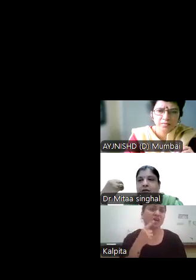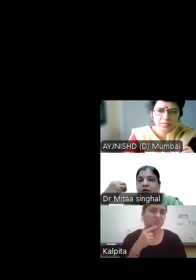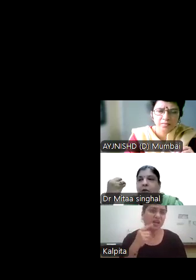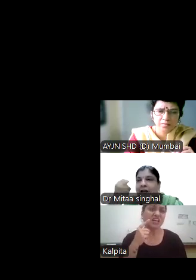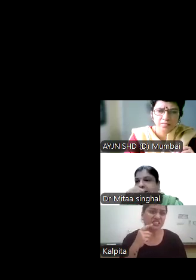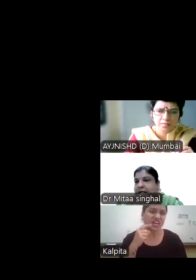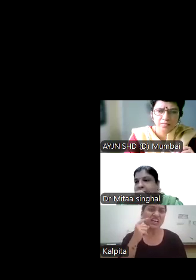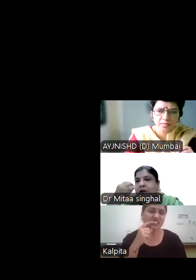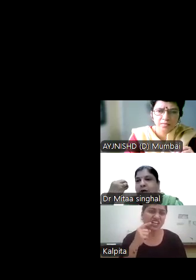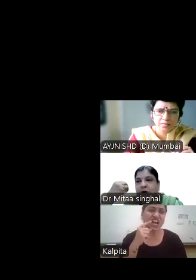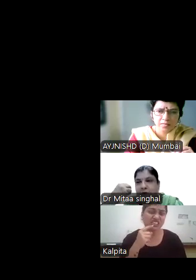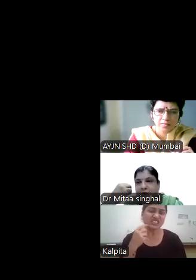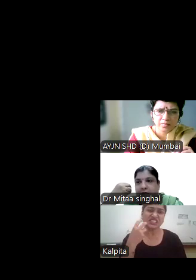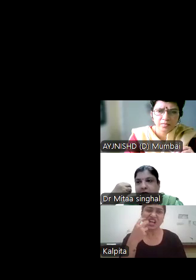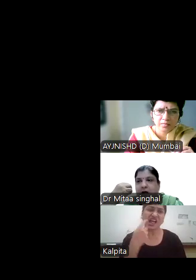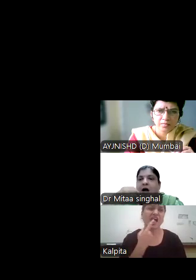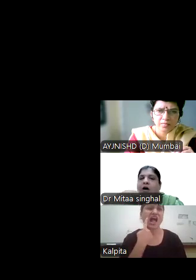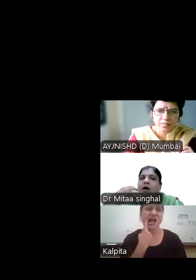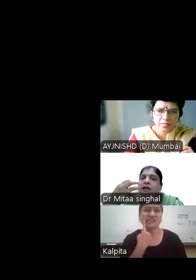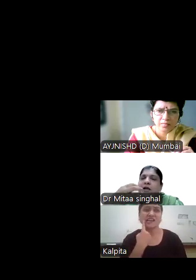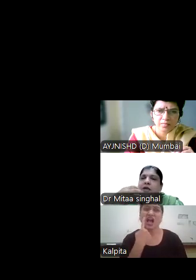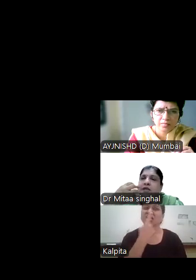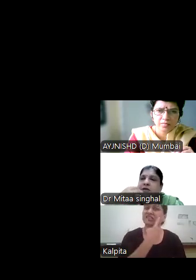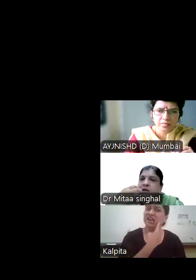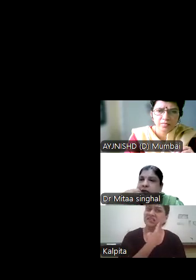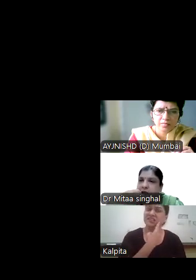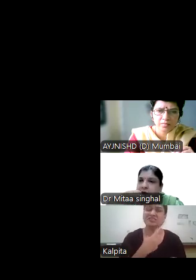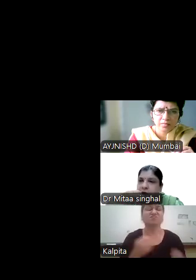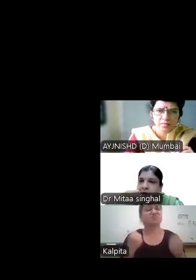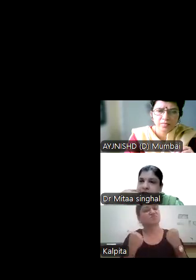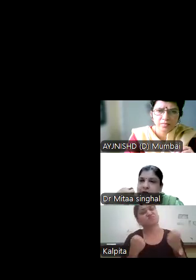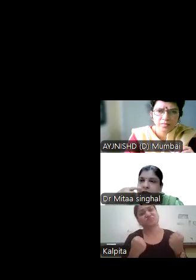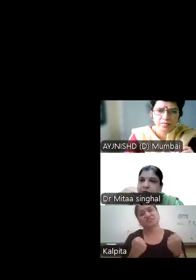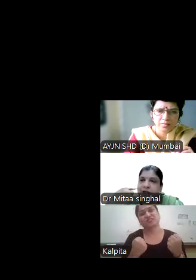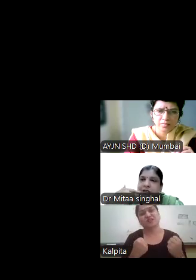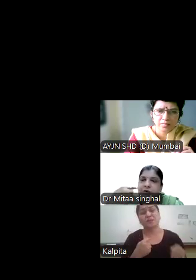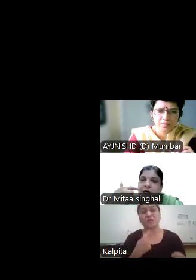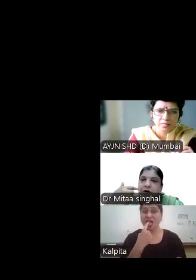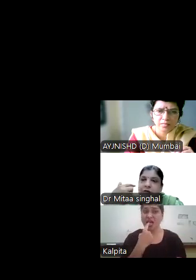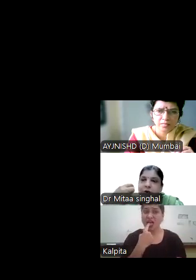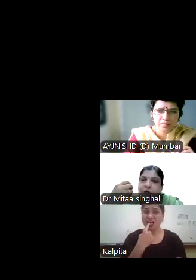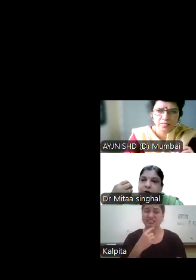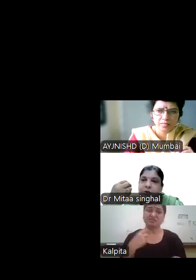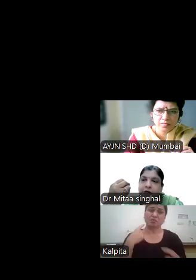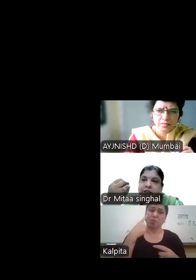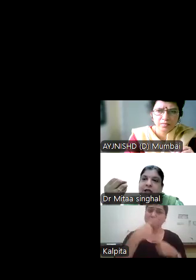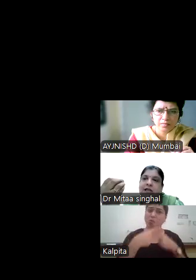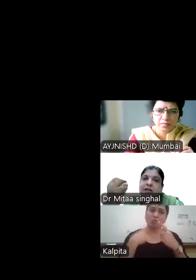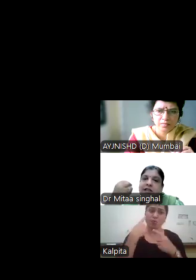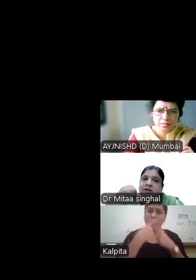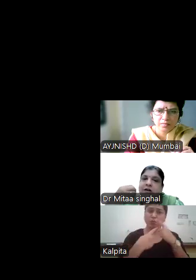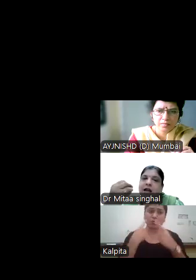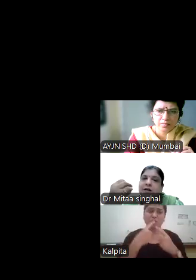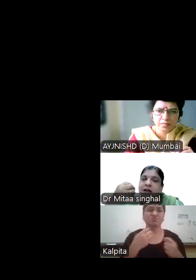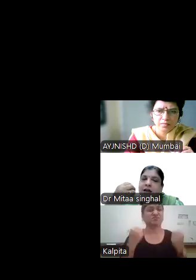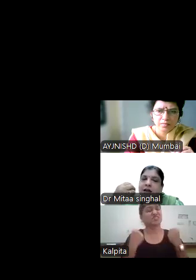cannot transfer from one side of the mouth to the other. Or there may be restricted tongue movements. So it prevents rolling of food into a bolus. So